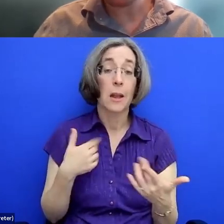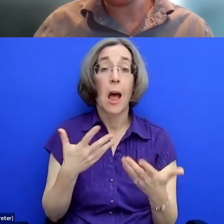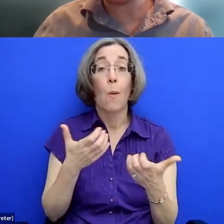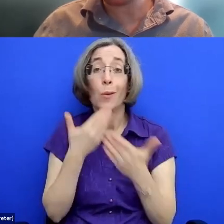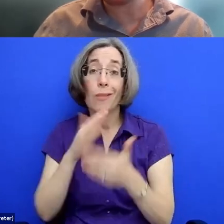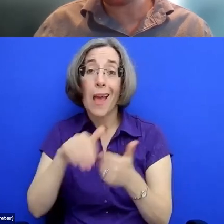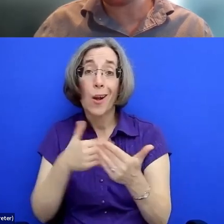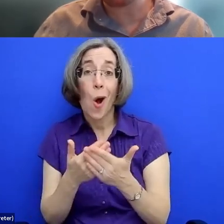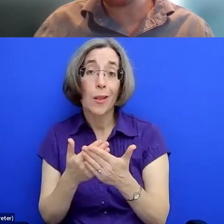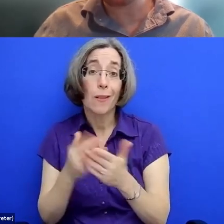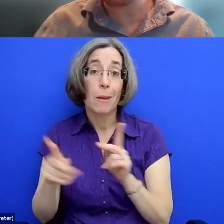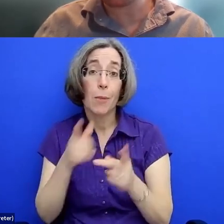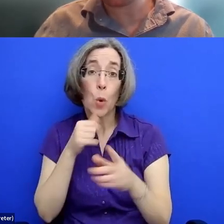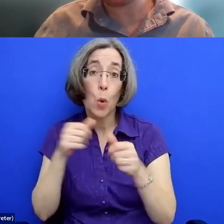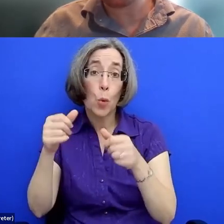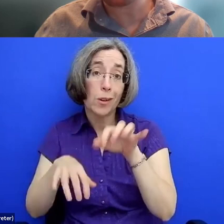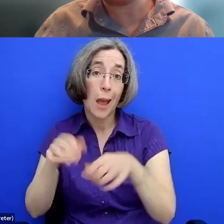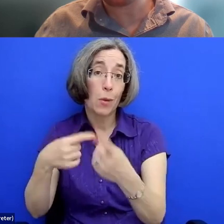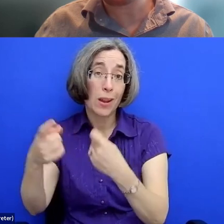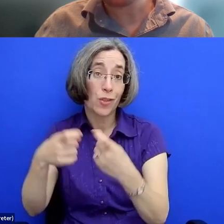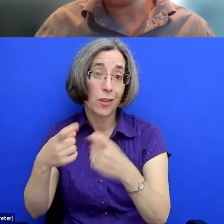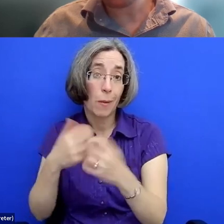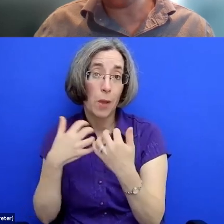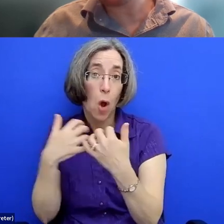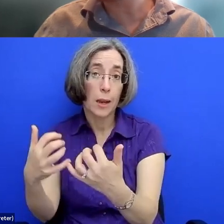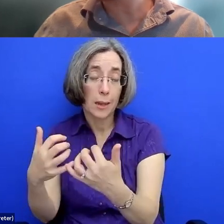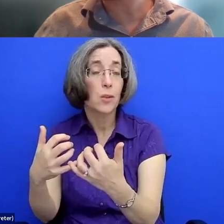audience. I think the questions have been very